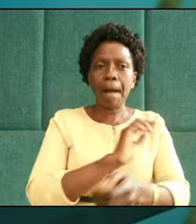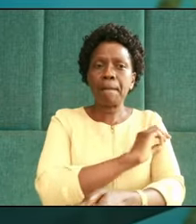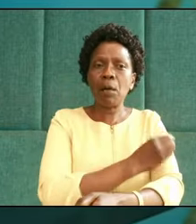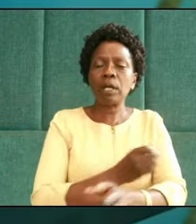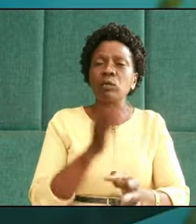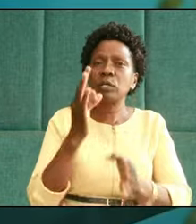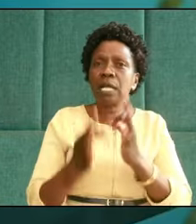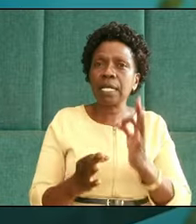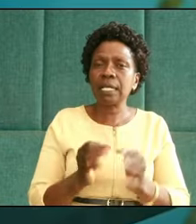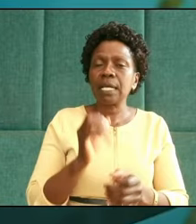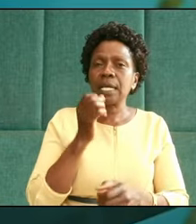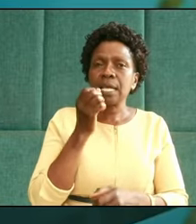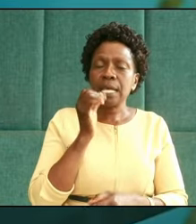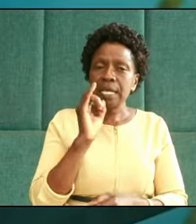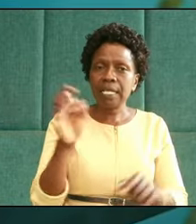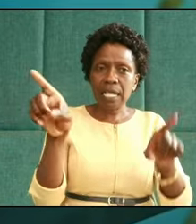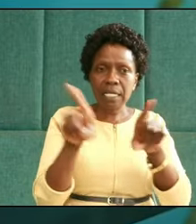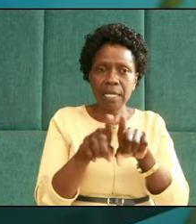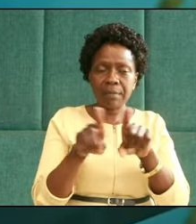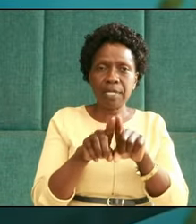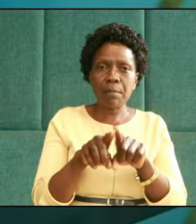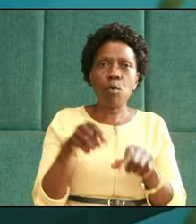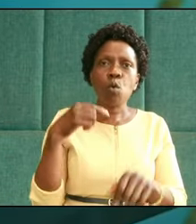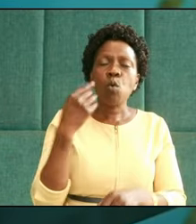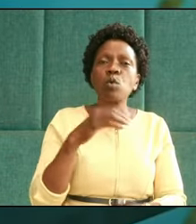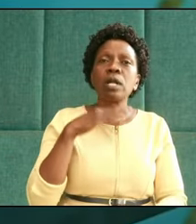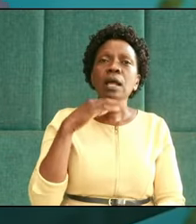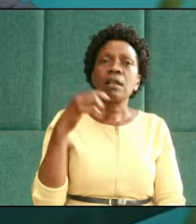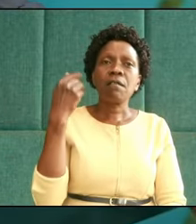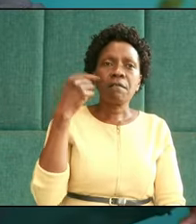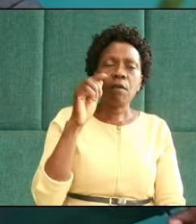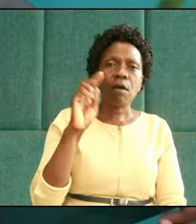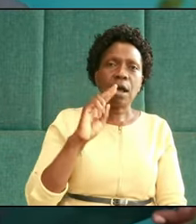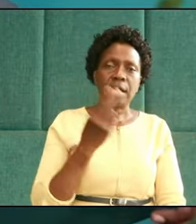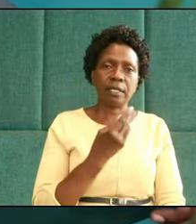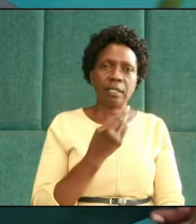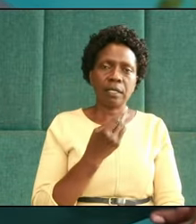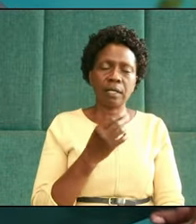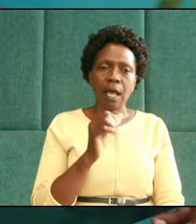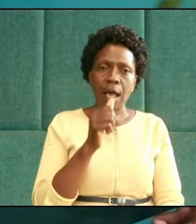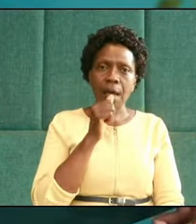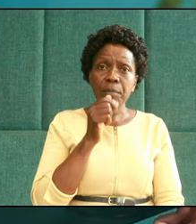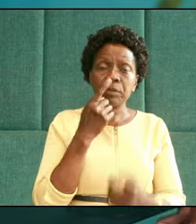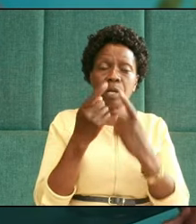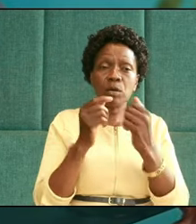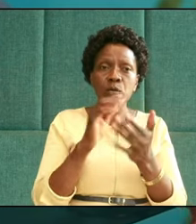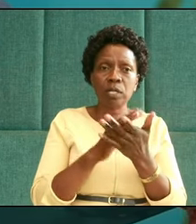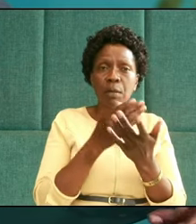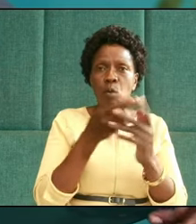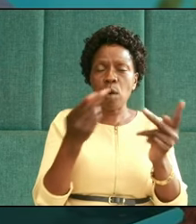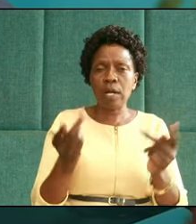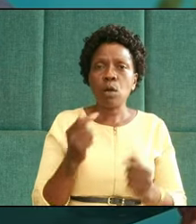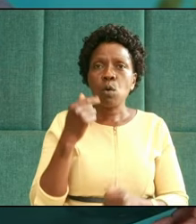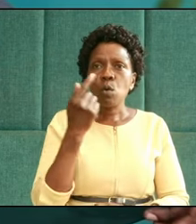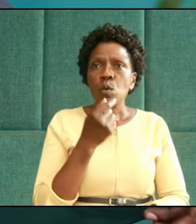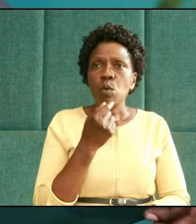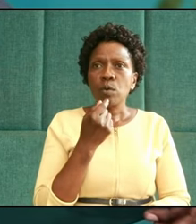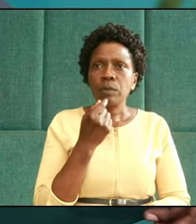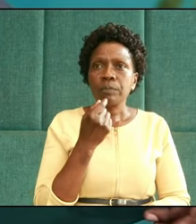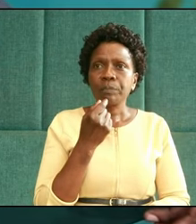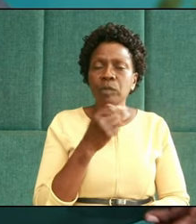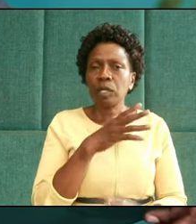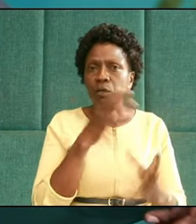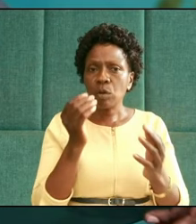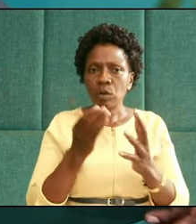judge is the same one who died for us. I want to speak to somebody somewhere who is going through a